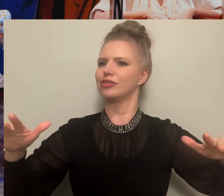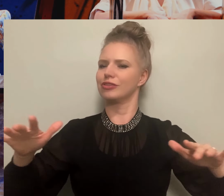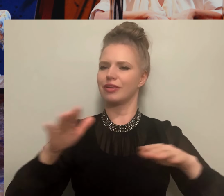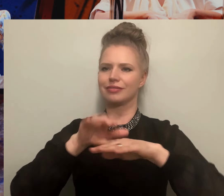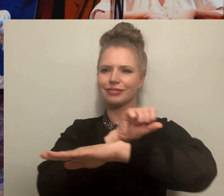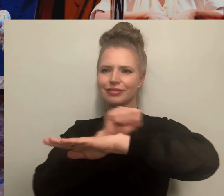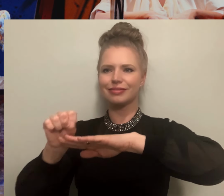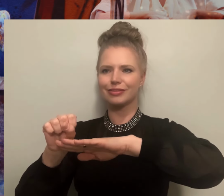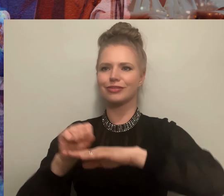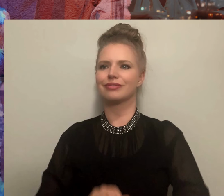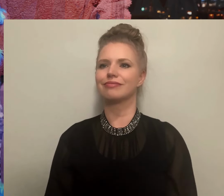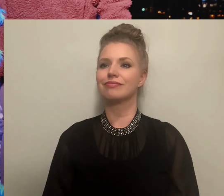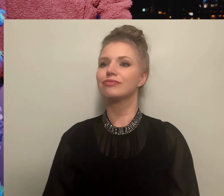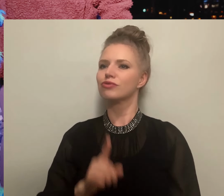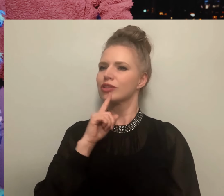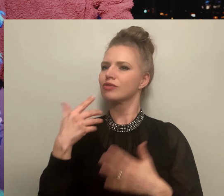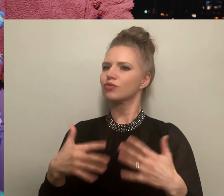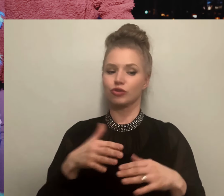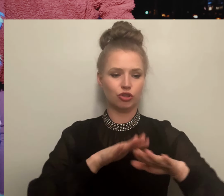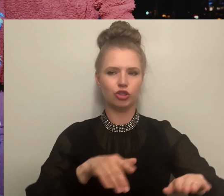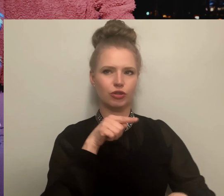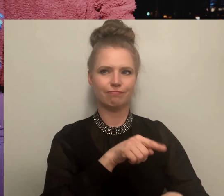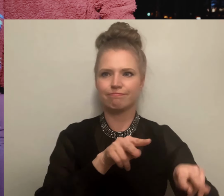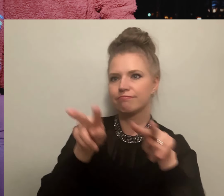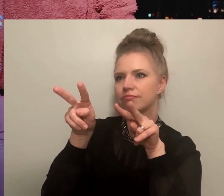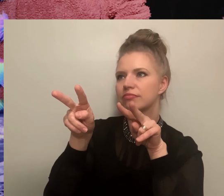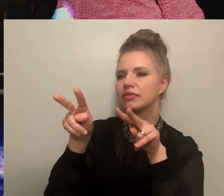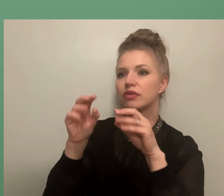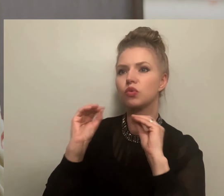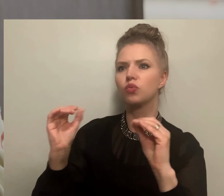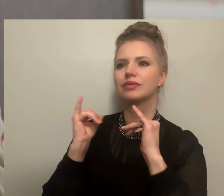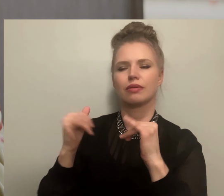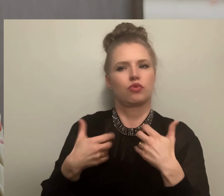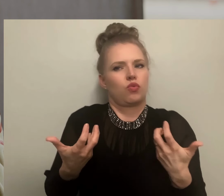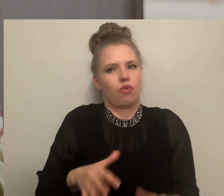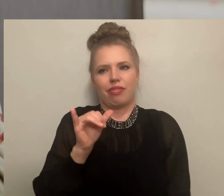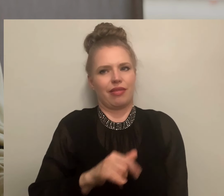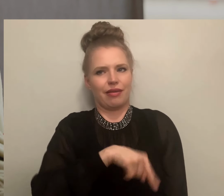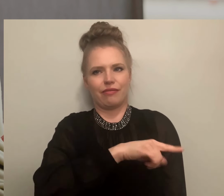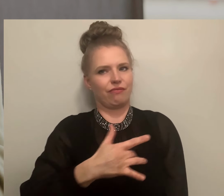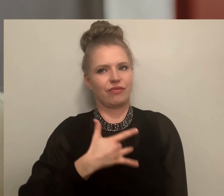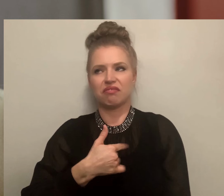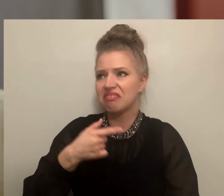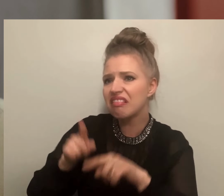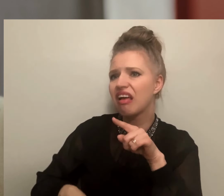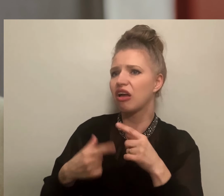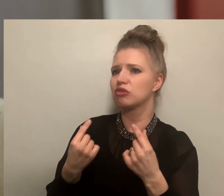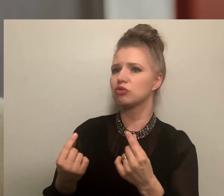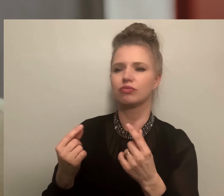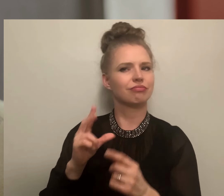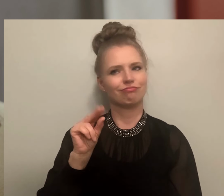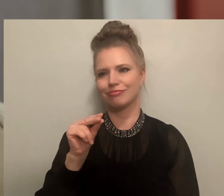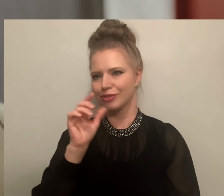possible, so that there aren't kids watching shows and saying, like, oh, this isn't for me, or I'm not there. Things have